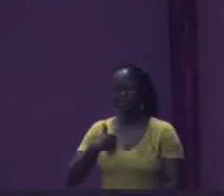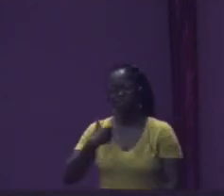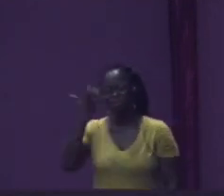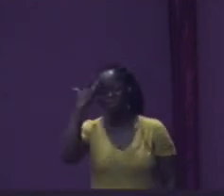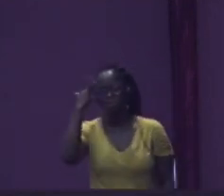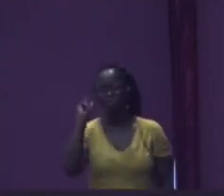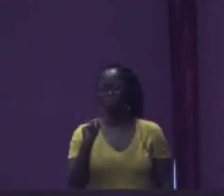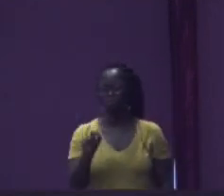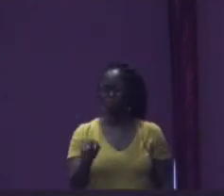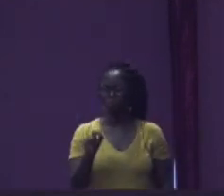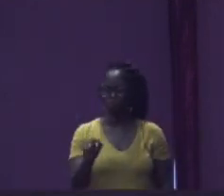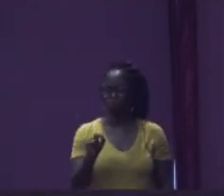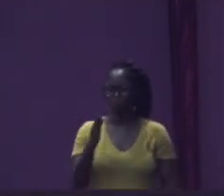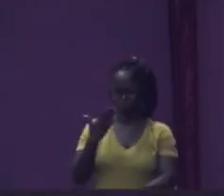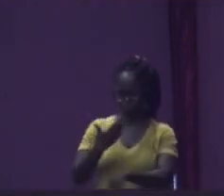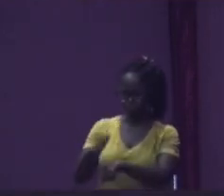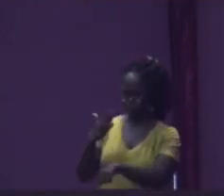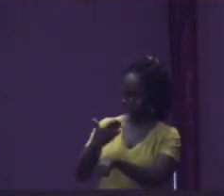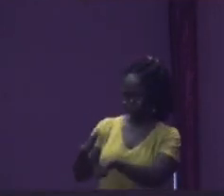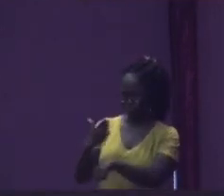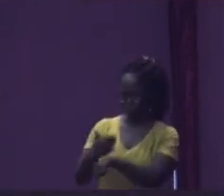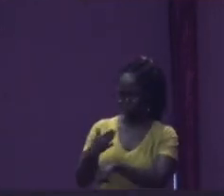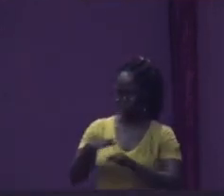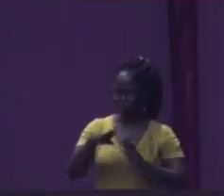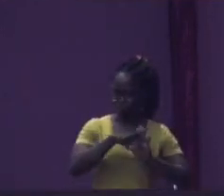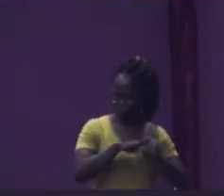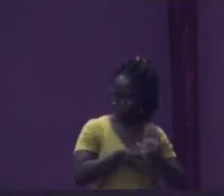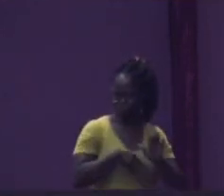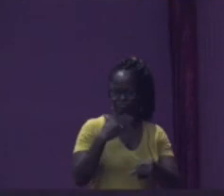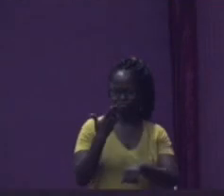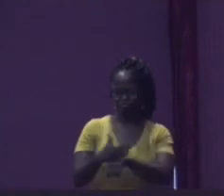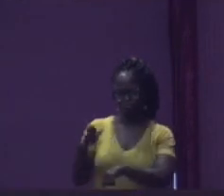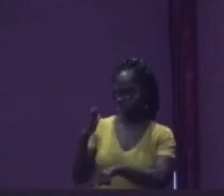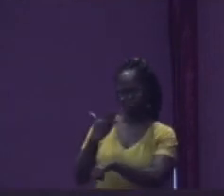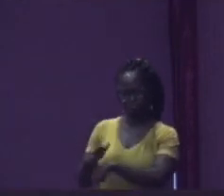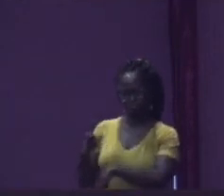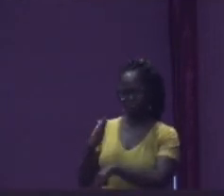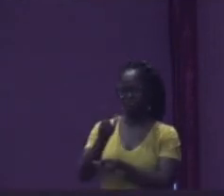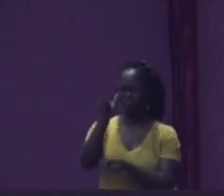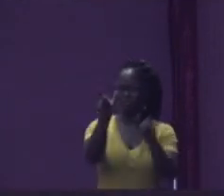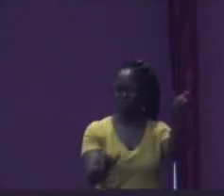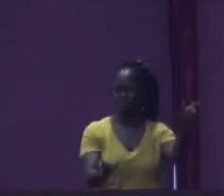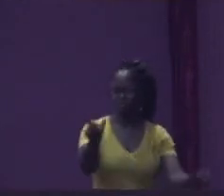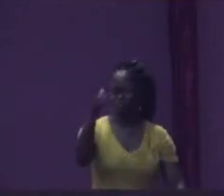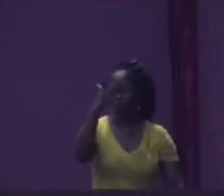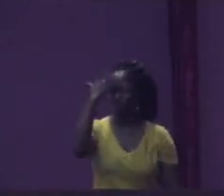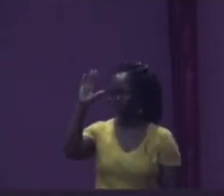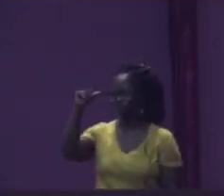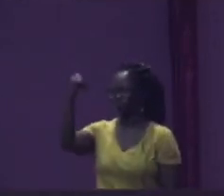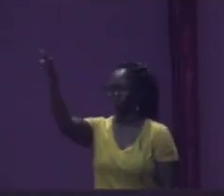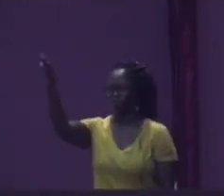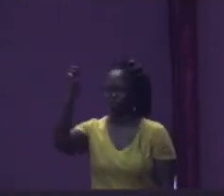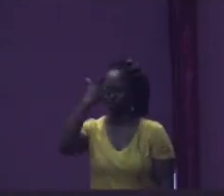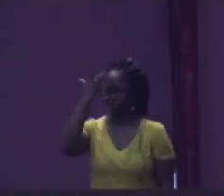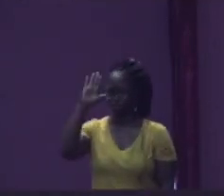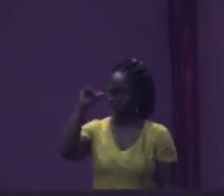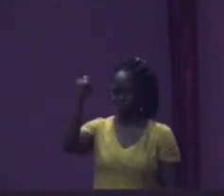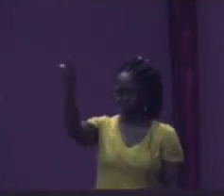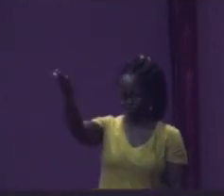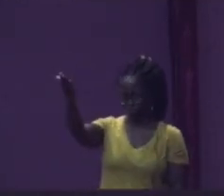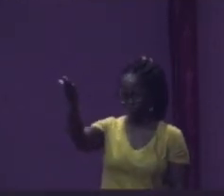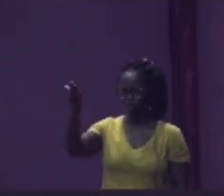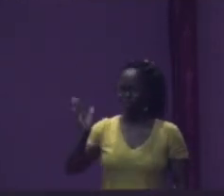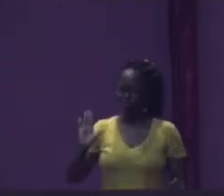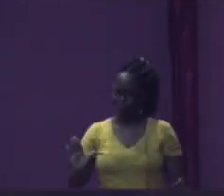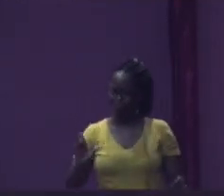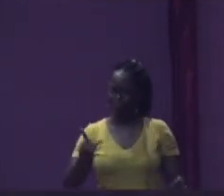where the outsiders have, I mean, we have their own